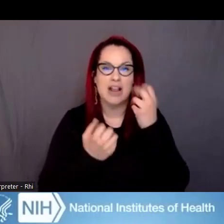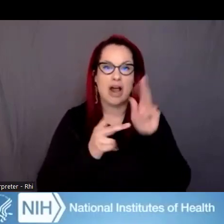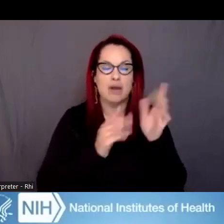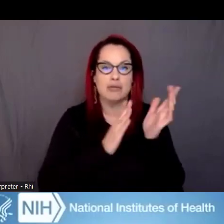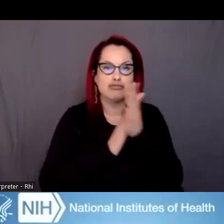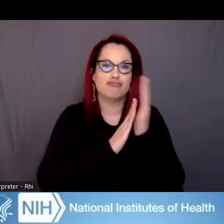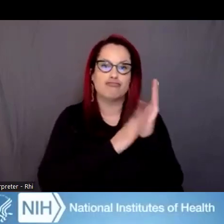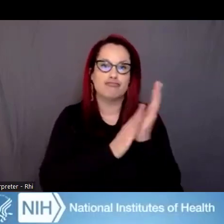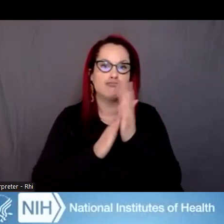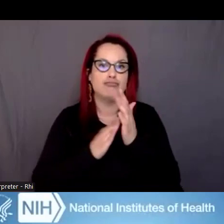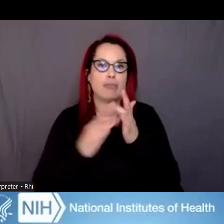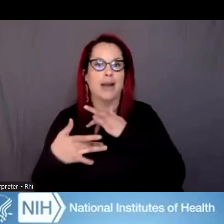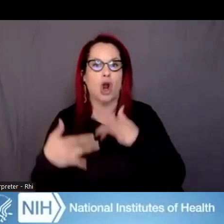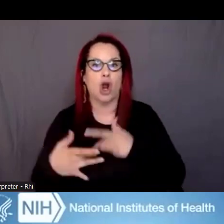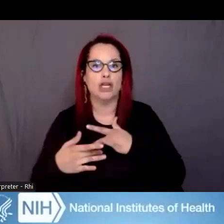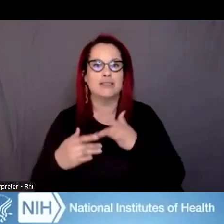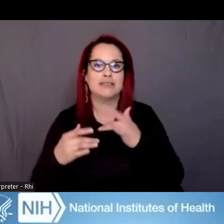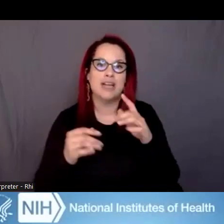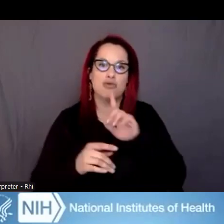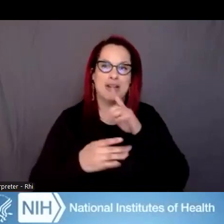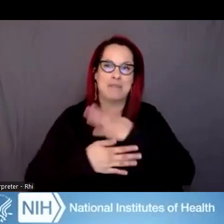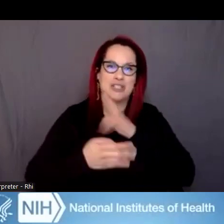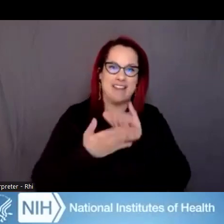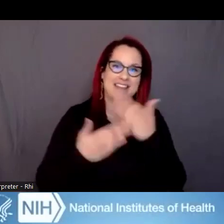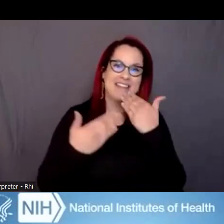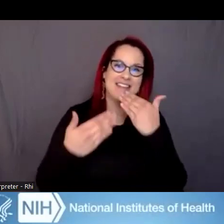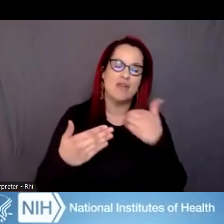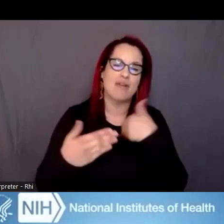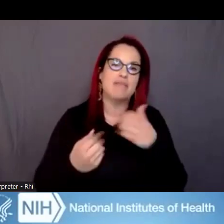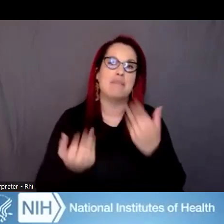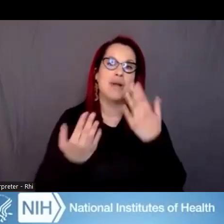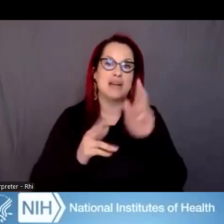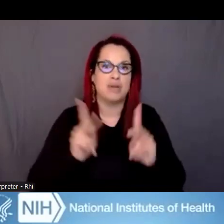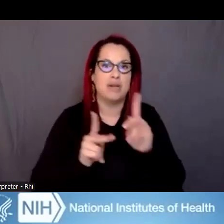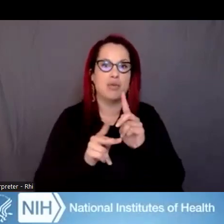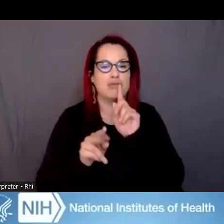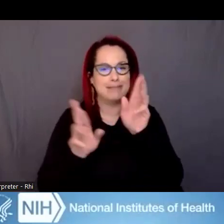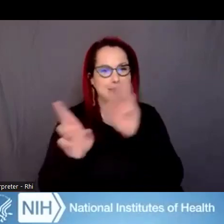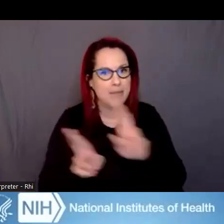and I appreciate that. Thank you. We've had lots of people preparing hard for this.